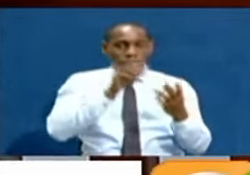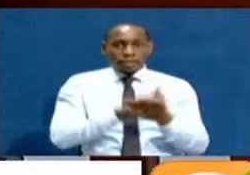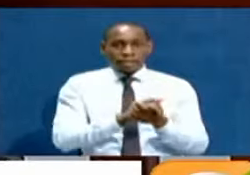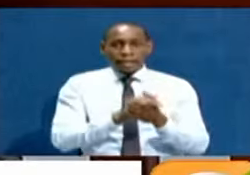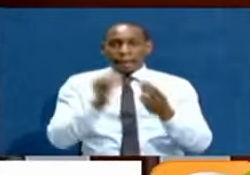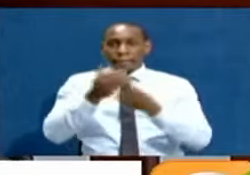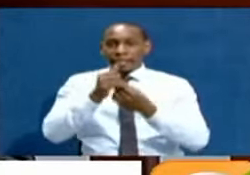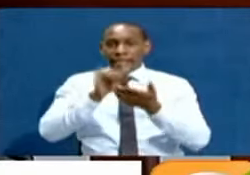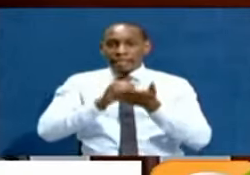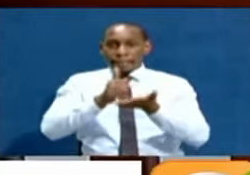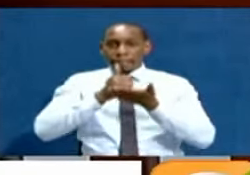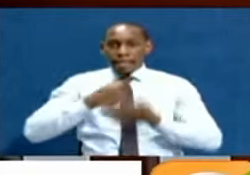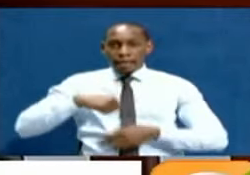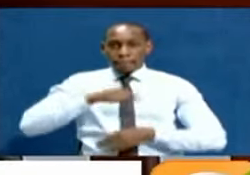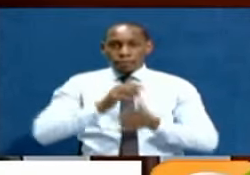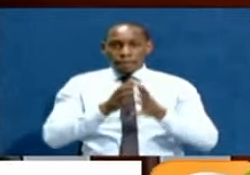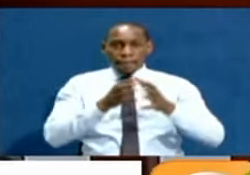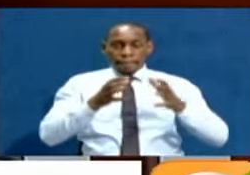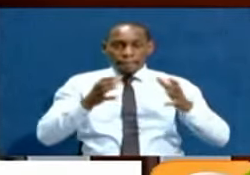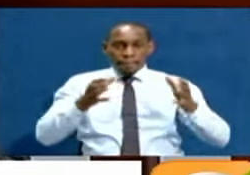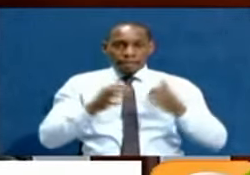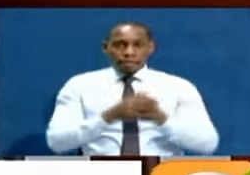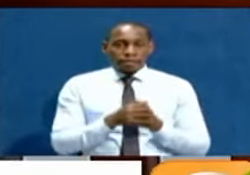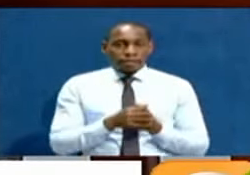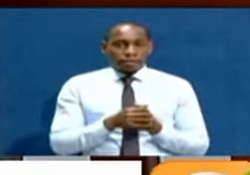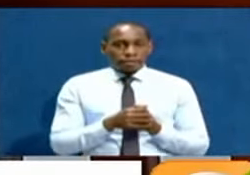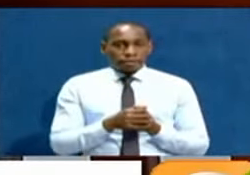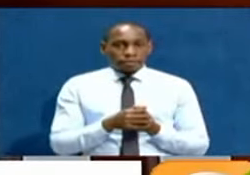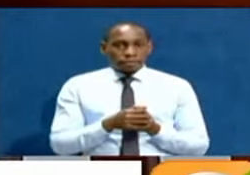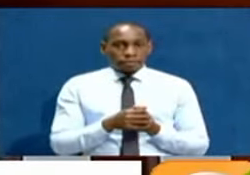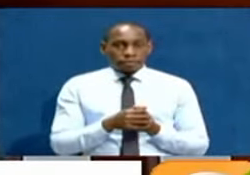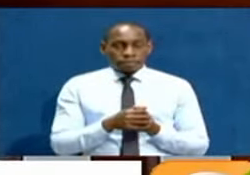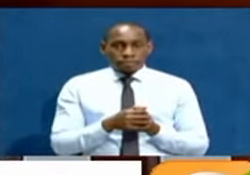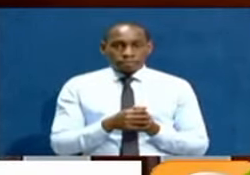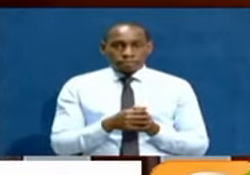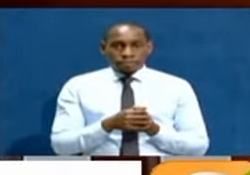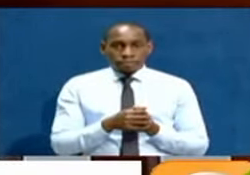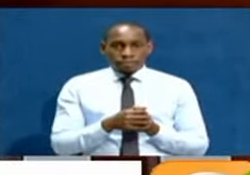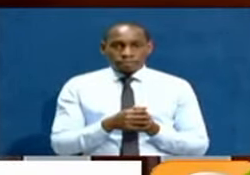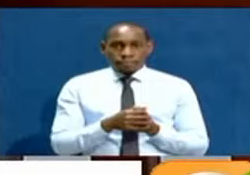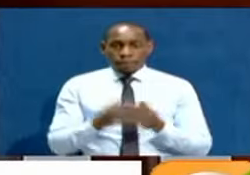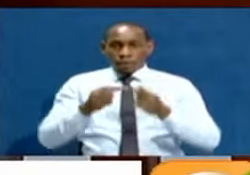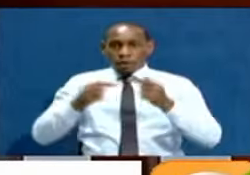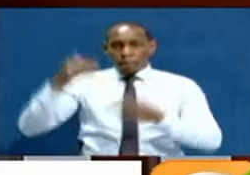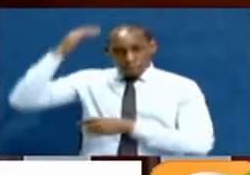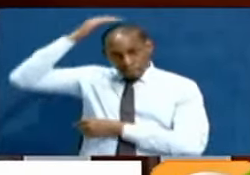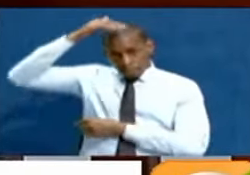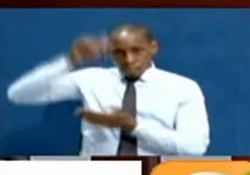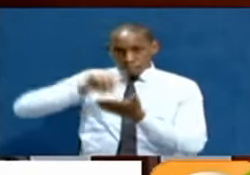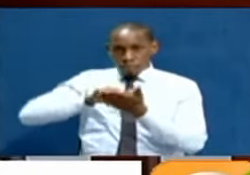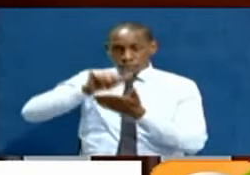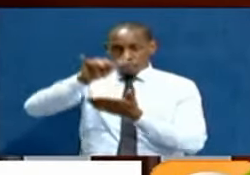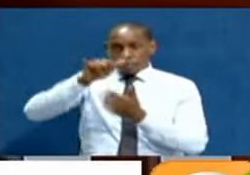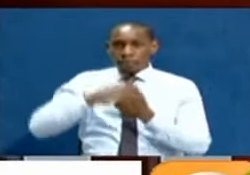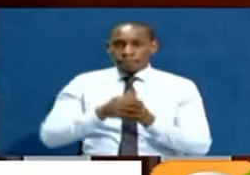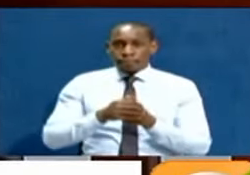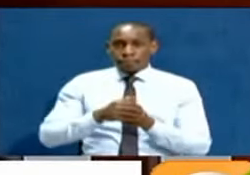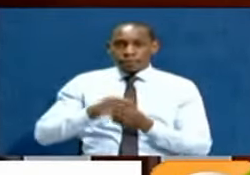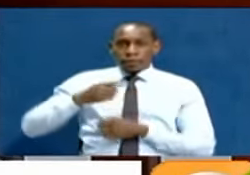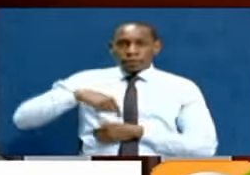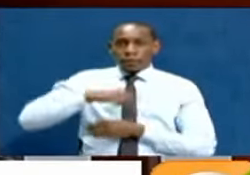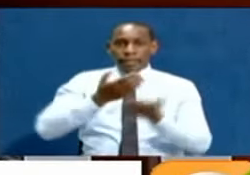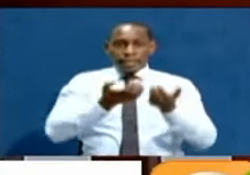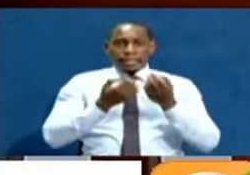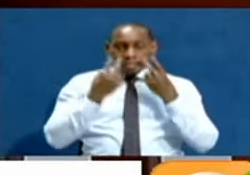partnerships that will help us grow, help us be a much bigger competitor against the Middle Eastern carriers. So that's what we need to do. We need to look at